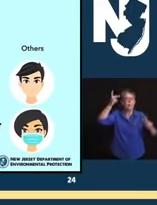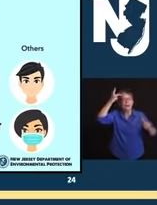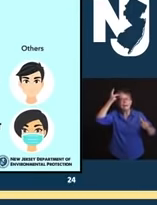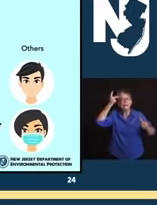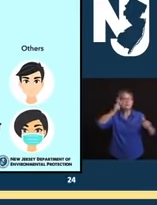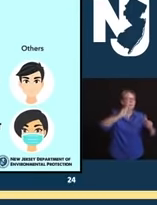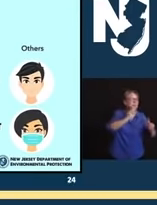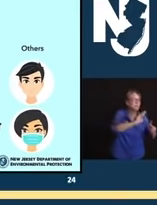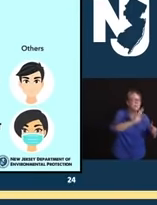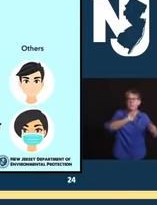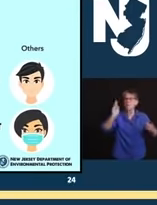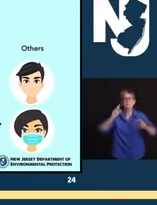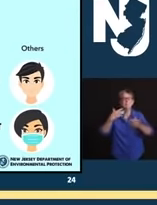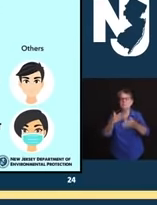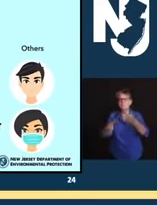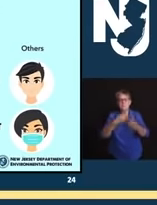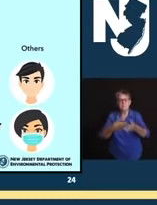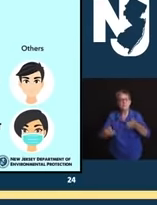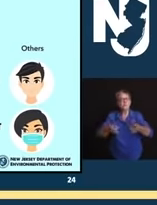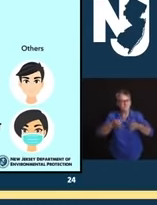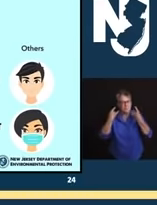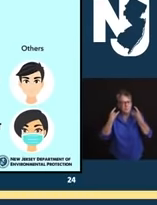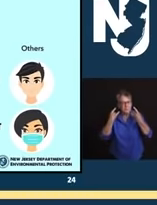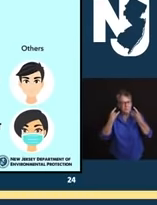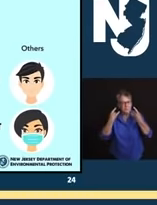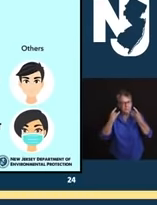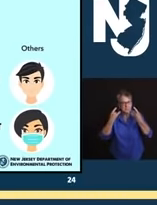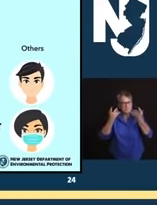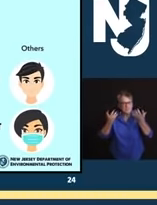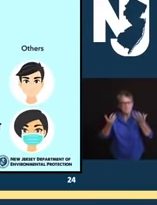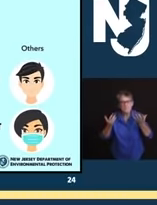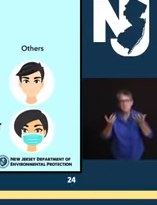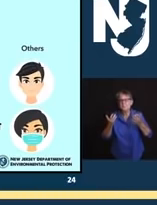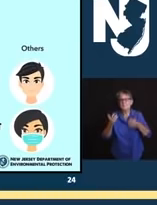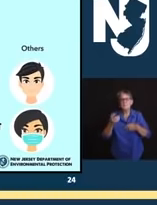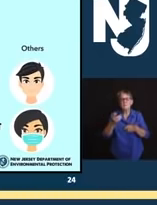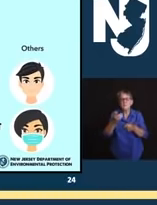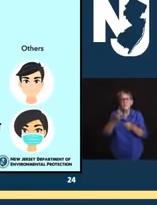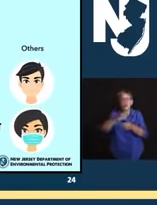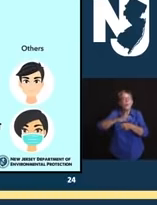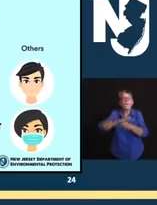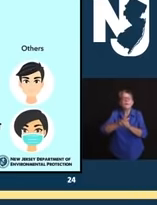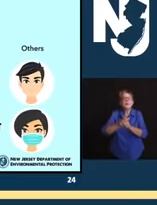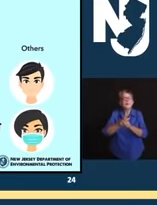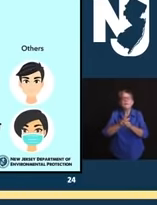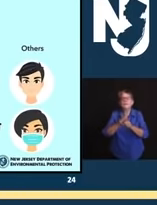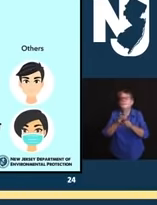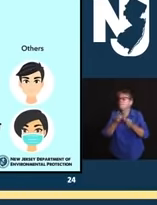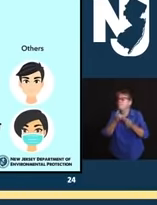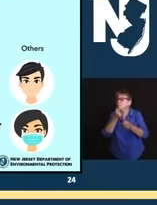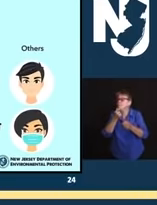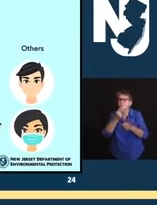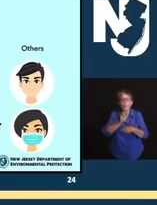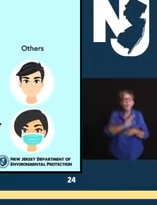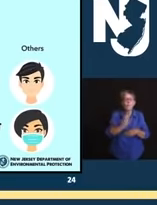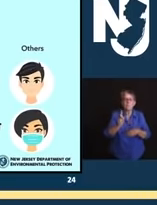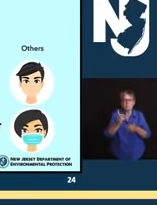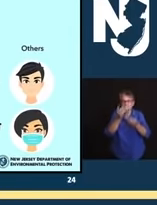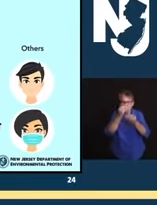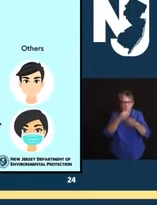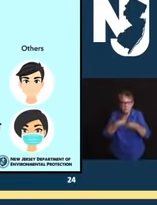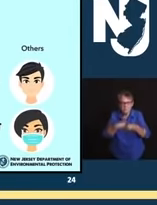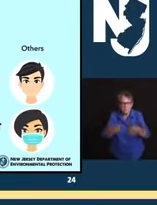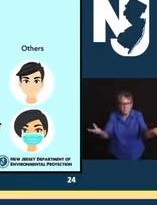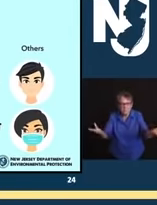yourself tested. It does care if you don't social distance. On the boardwalk this weekend, I saw many, many people taking this